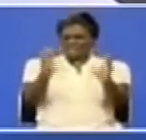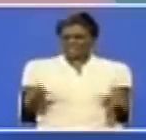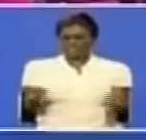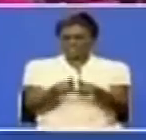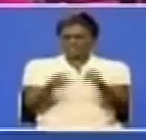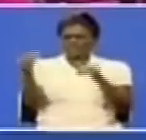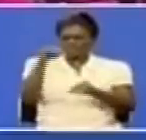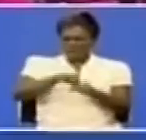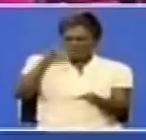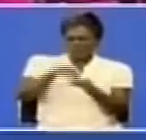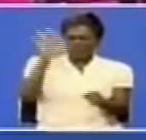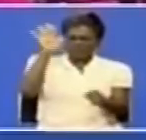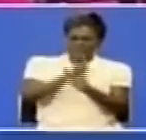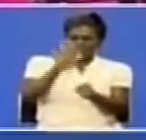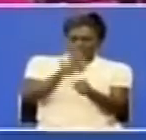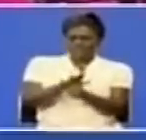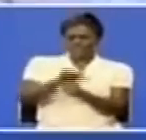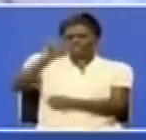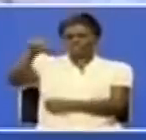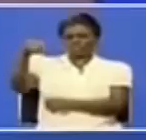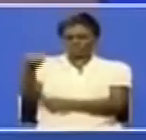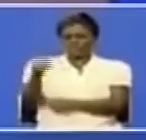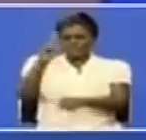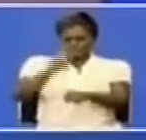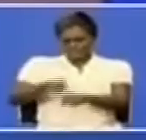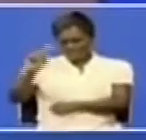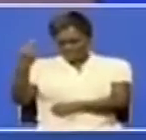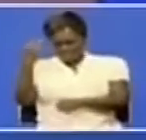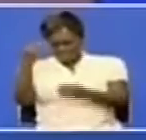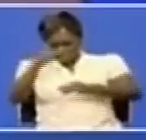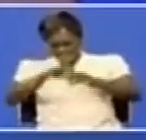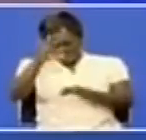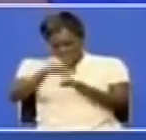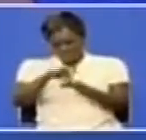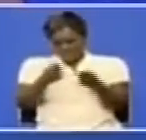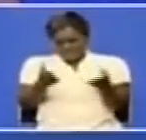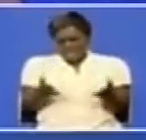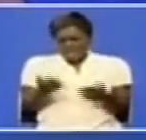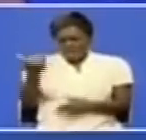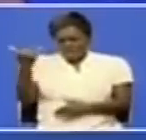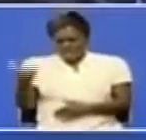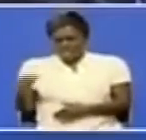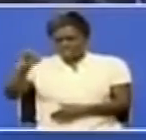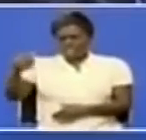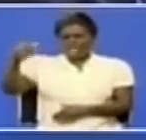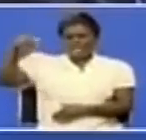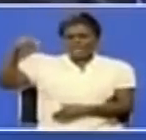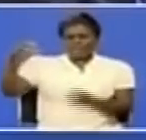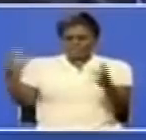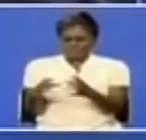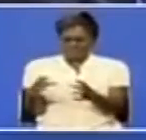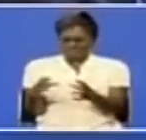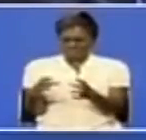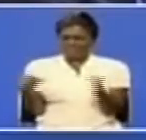despite voting overwhelmingly for the coalition during the past election. And now, the young Jubilee party may have